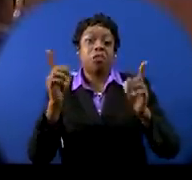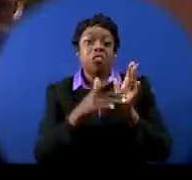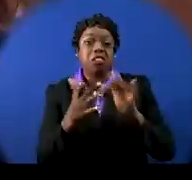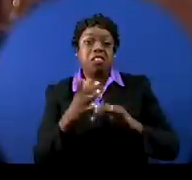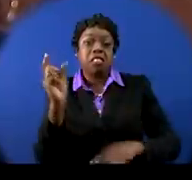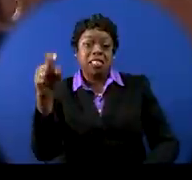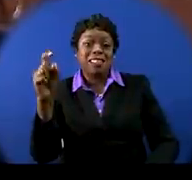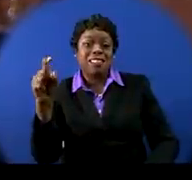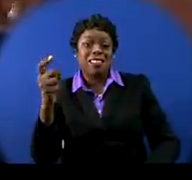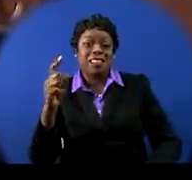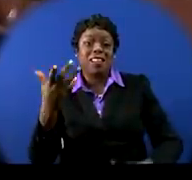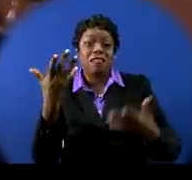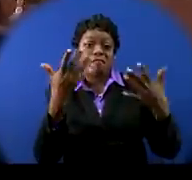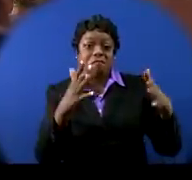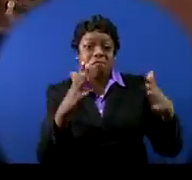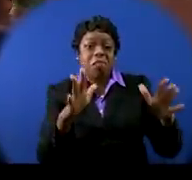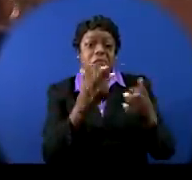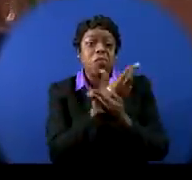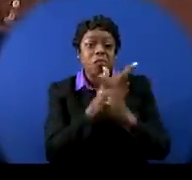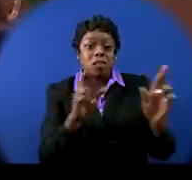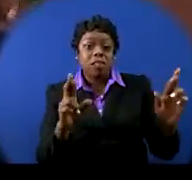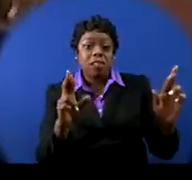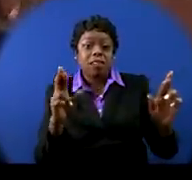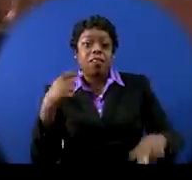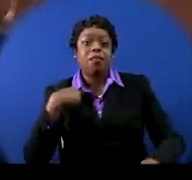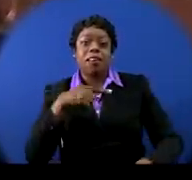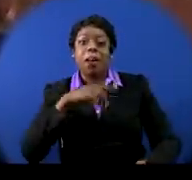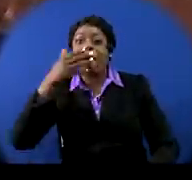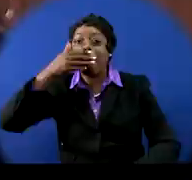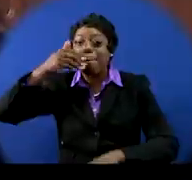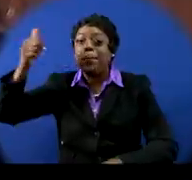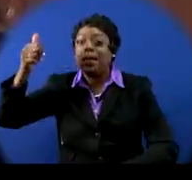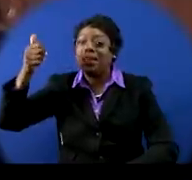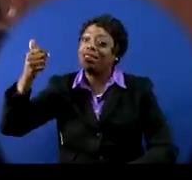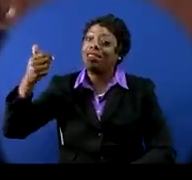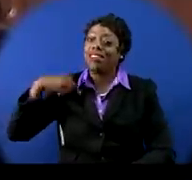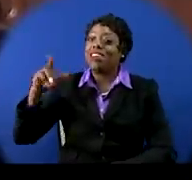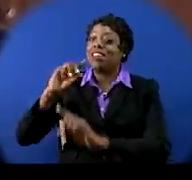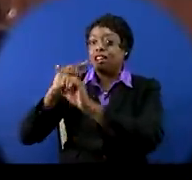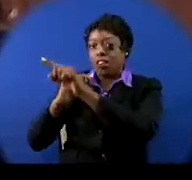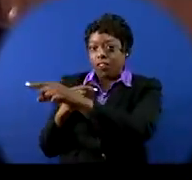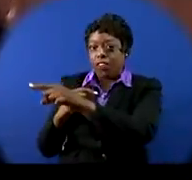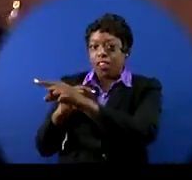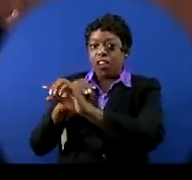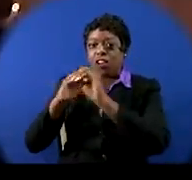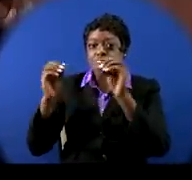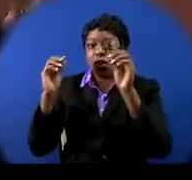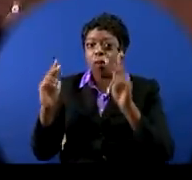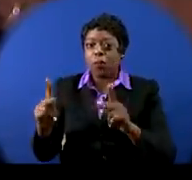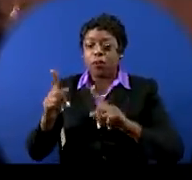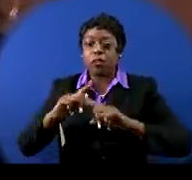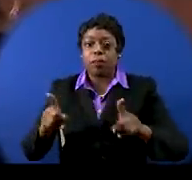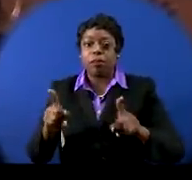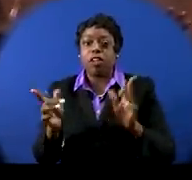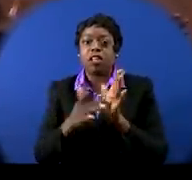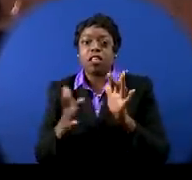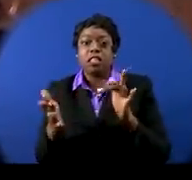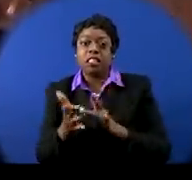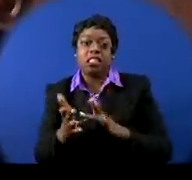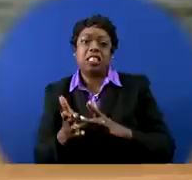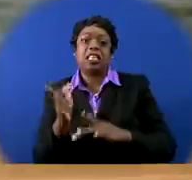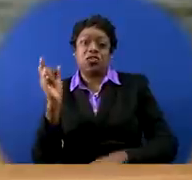to completely redeem us. Better. Try it up here. Nobody but Jesus could do what